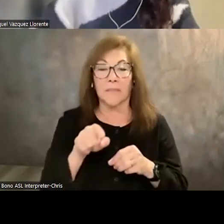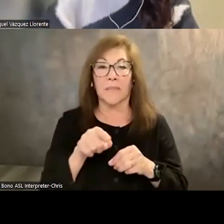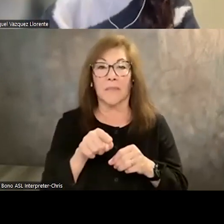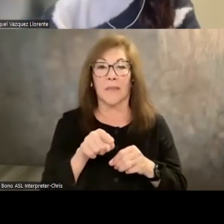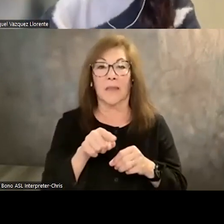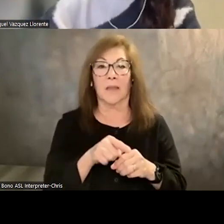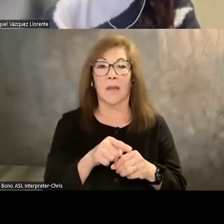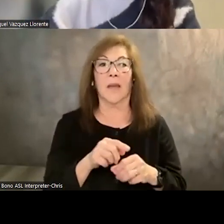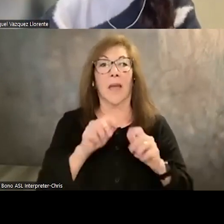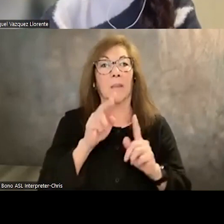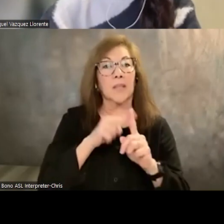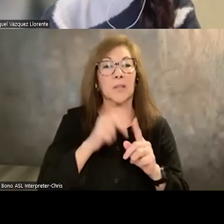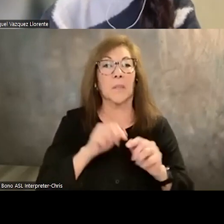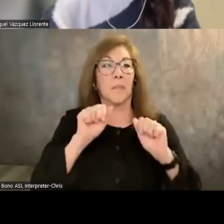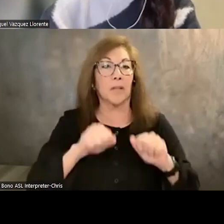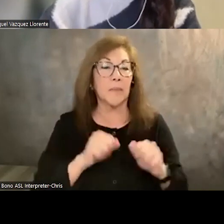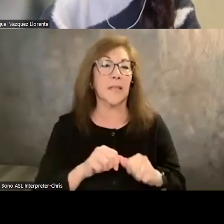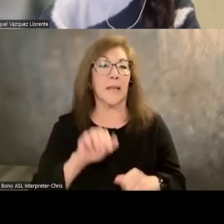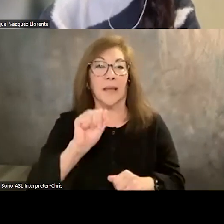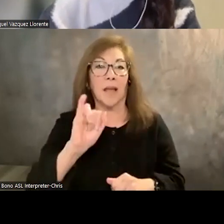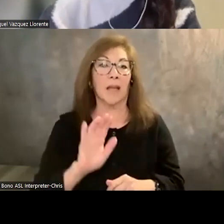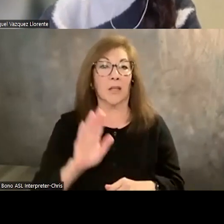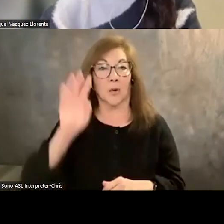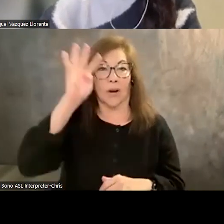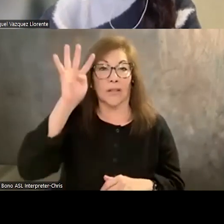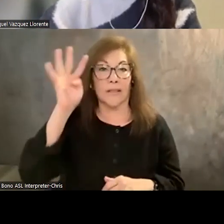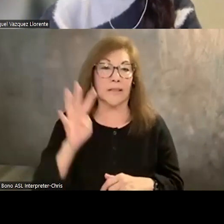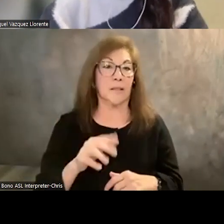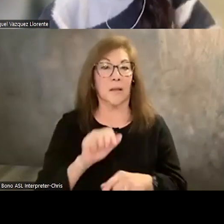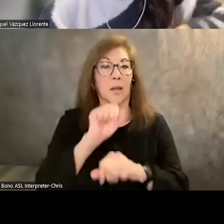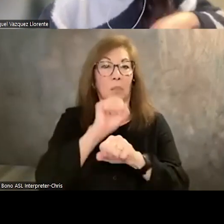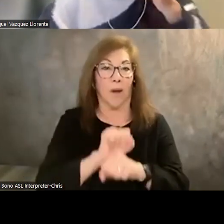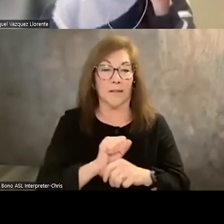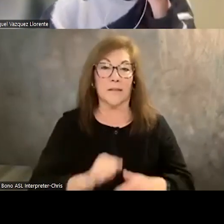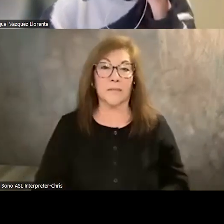the creative possibilities of AI in your artistic practice?